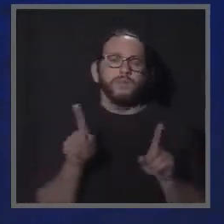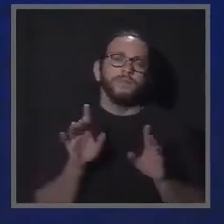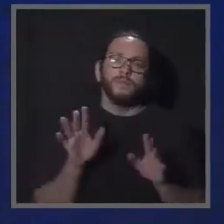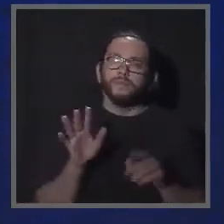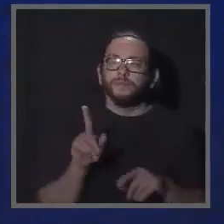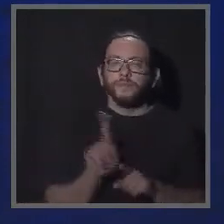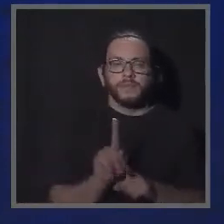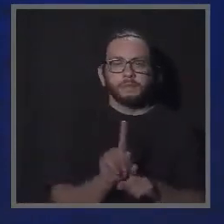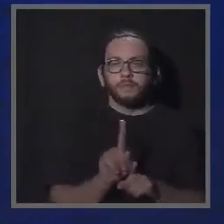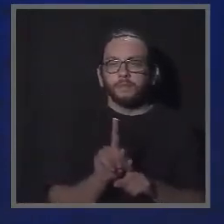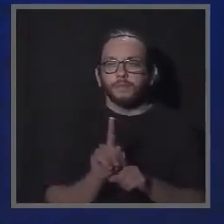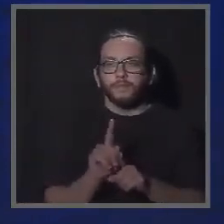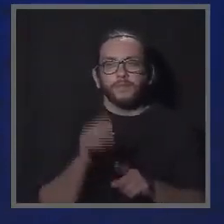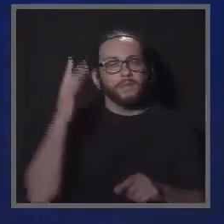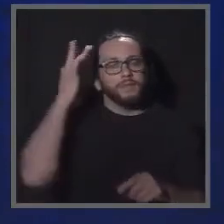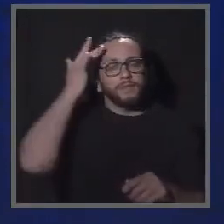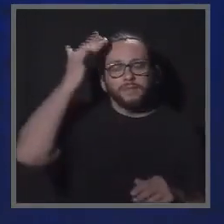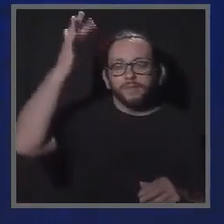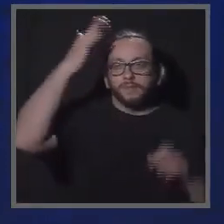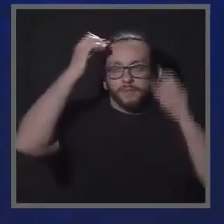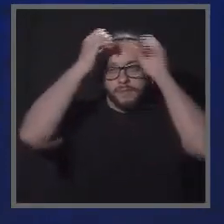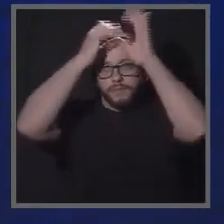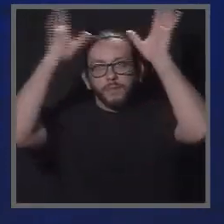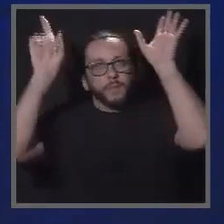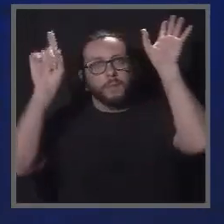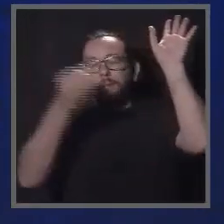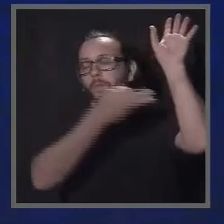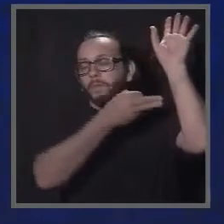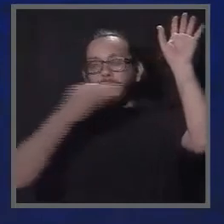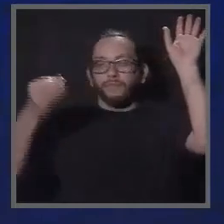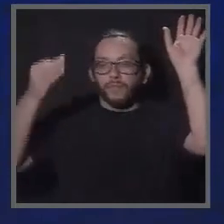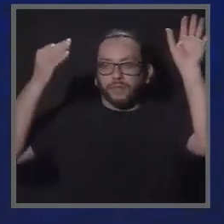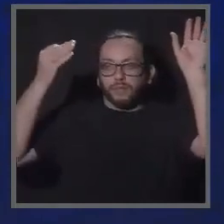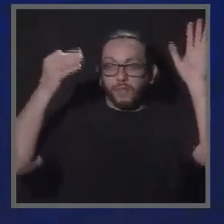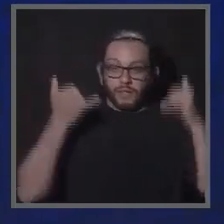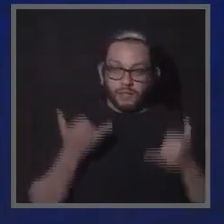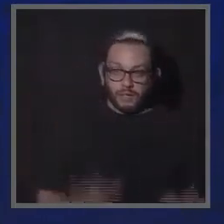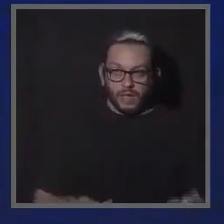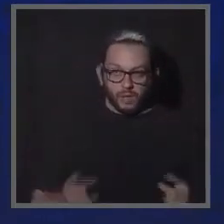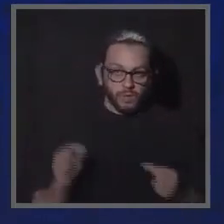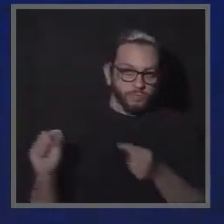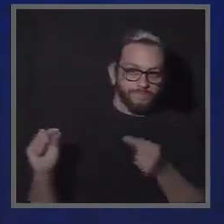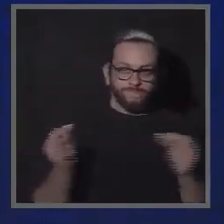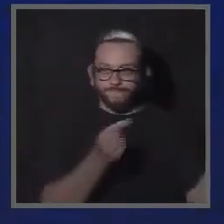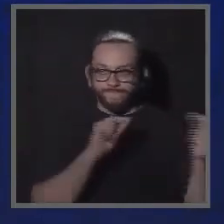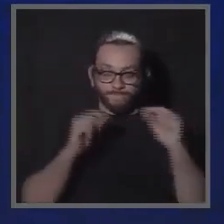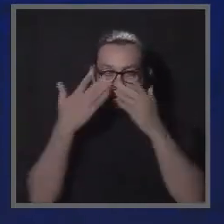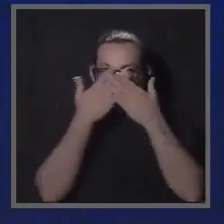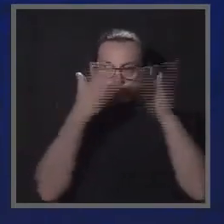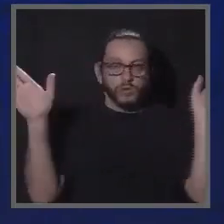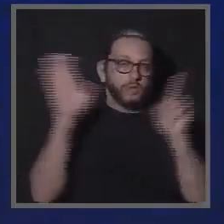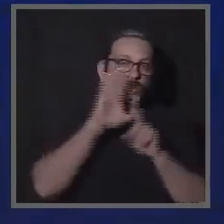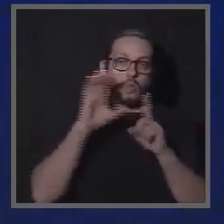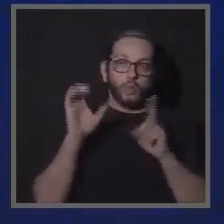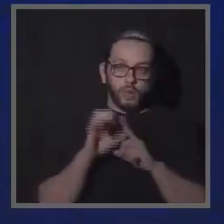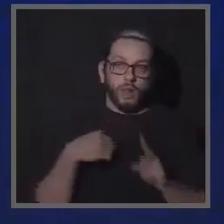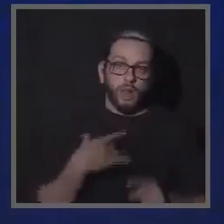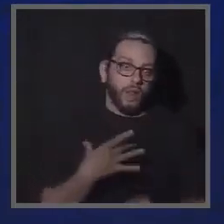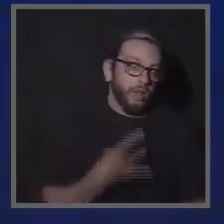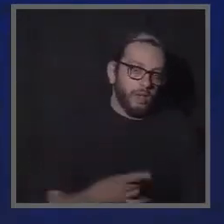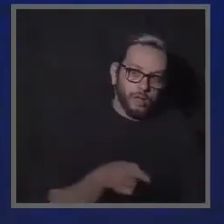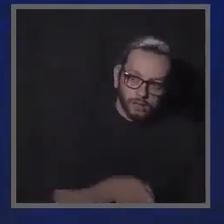utopia, that is a necessary utopia for what we're discussing here as a cultural democracy. And I would really want to share this with